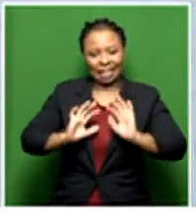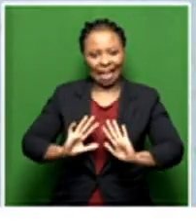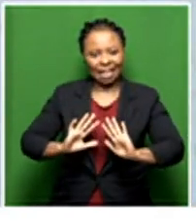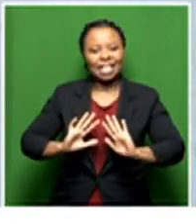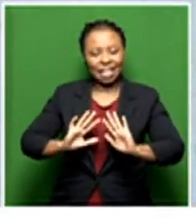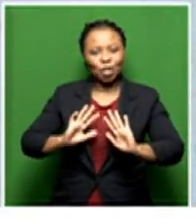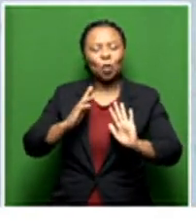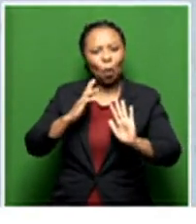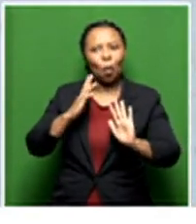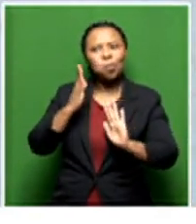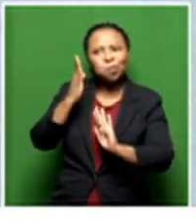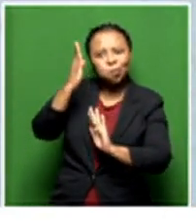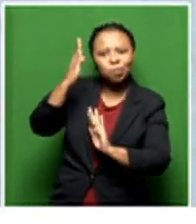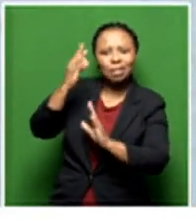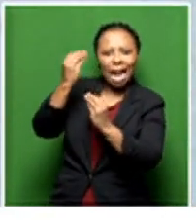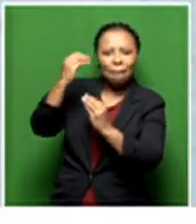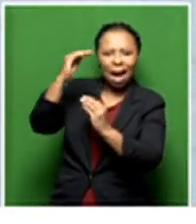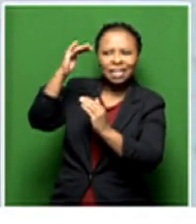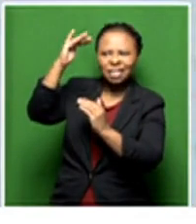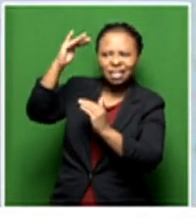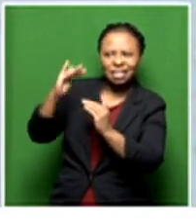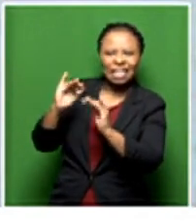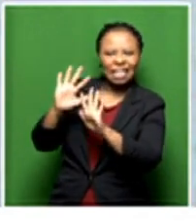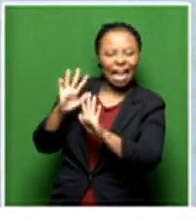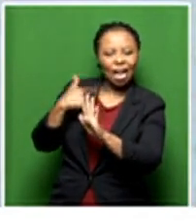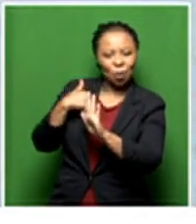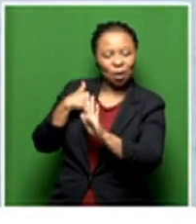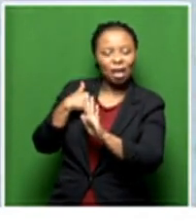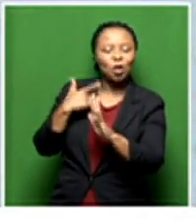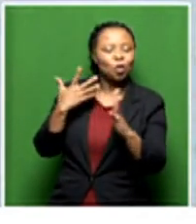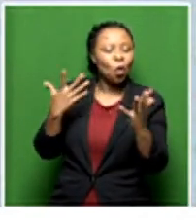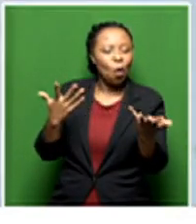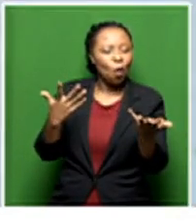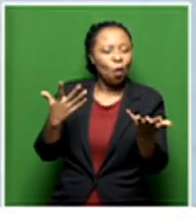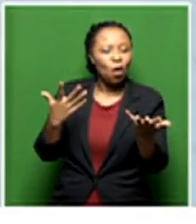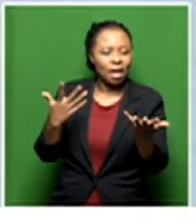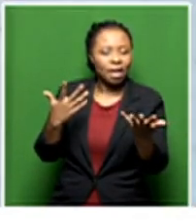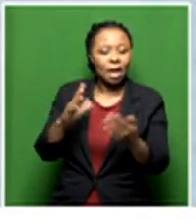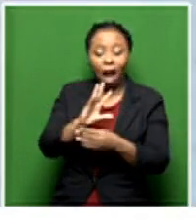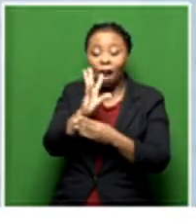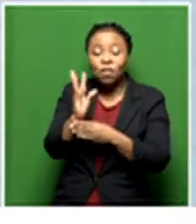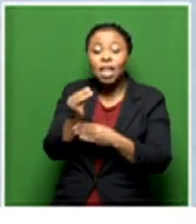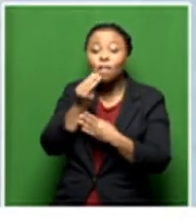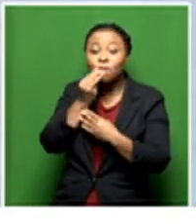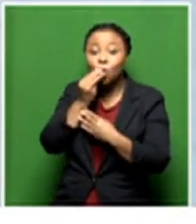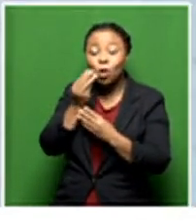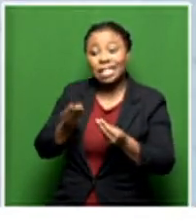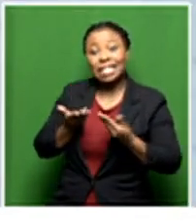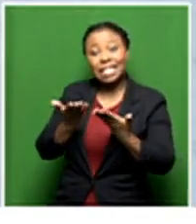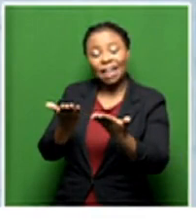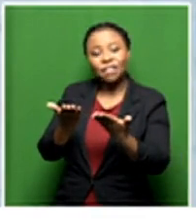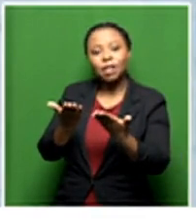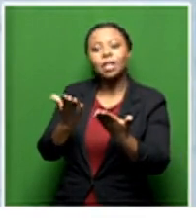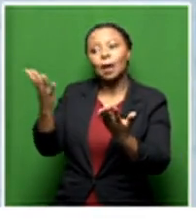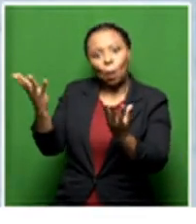we are high up there. Therefore, for as long as we serve African food, it must